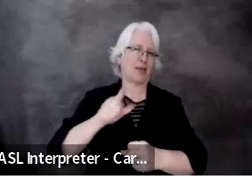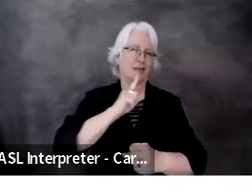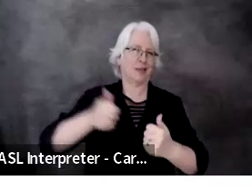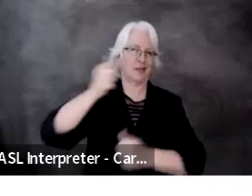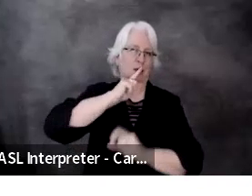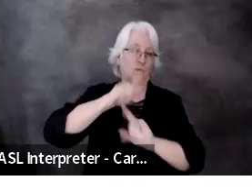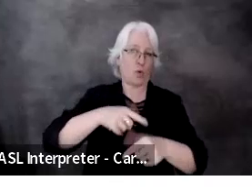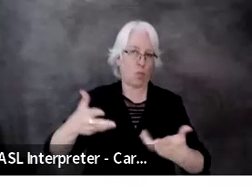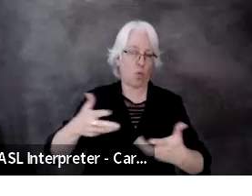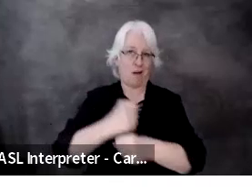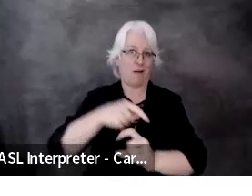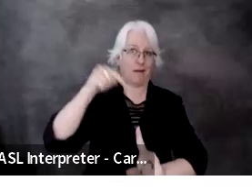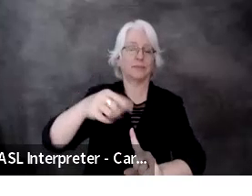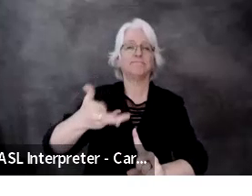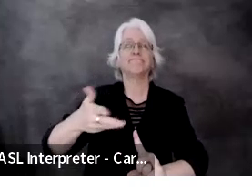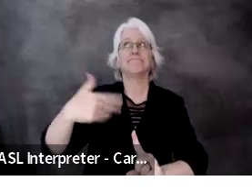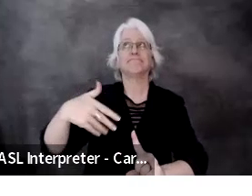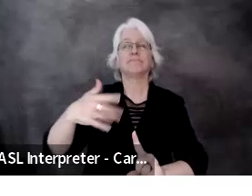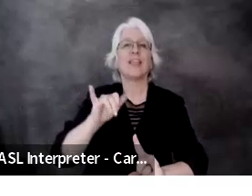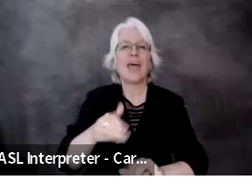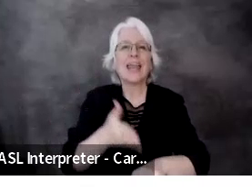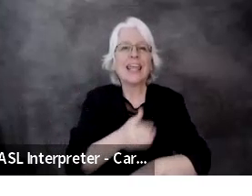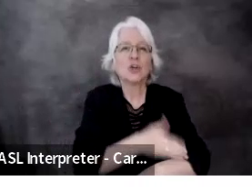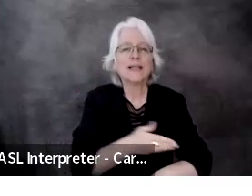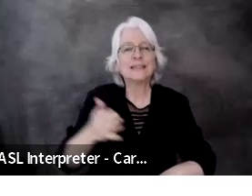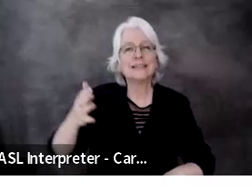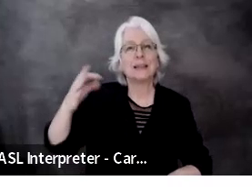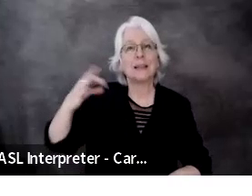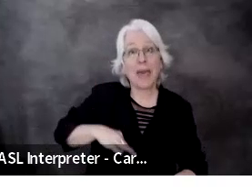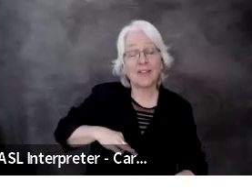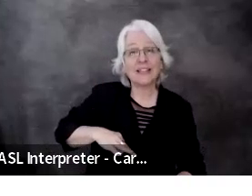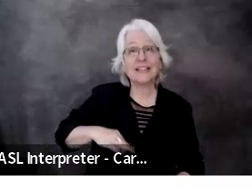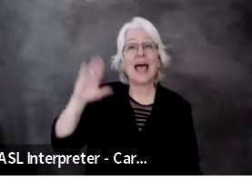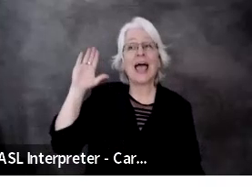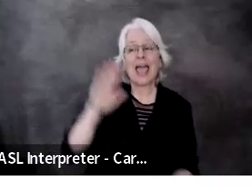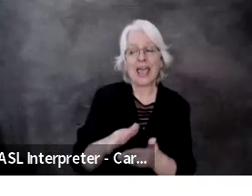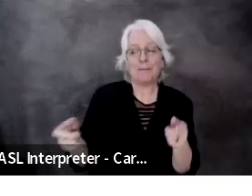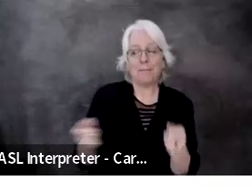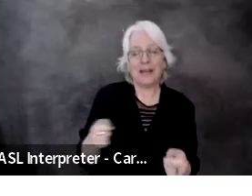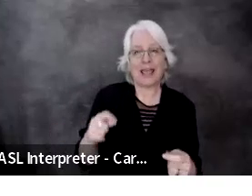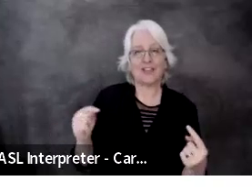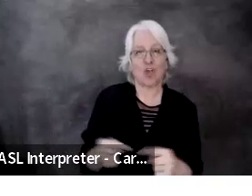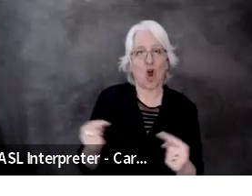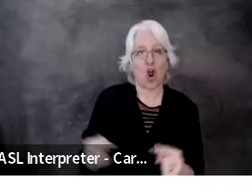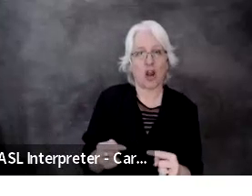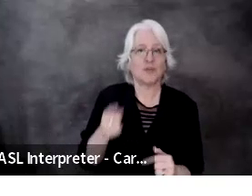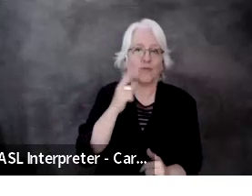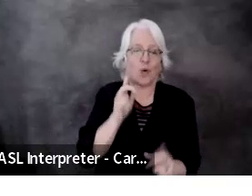way that increases the benefits and also minimizes and mitigates the harms for people with